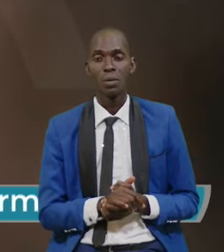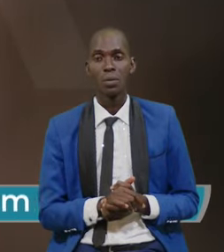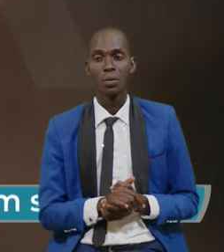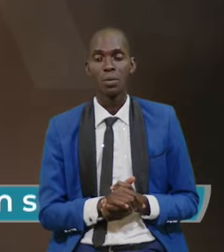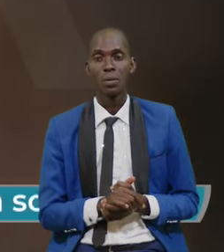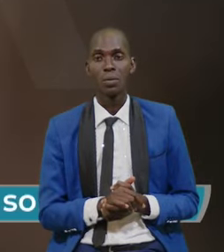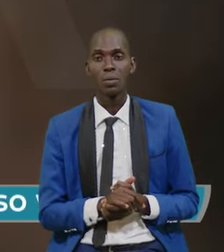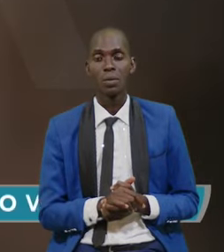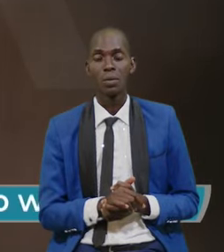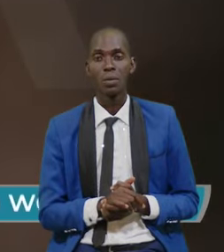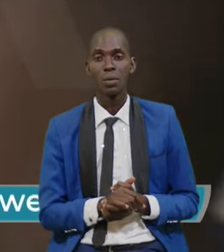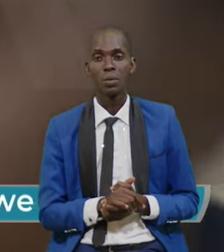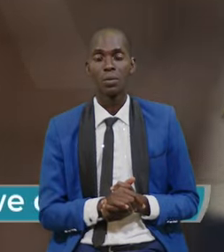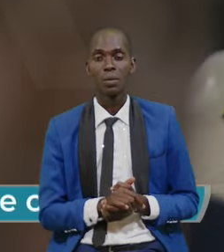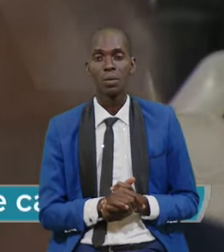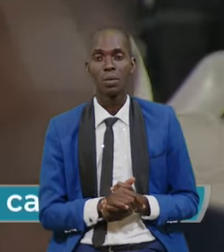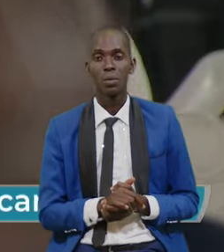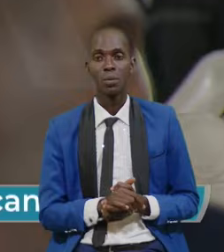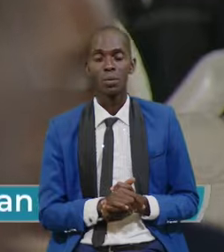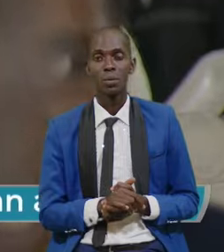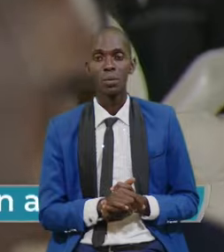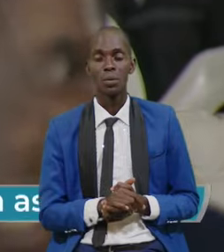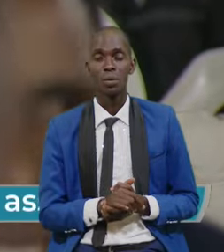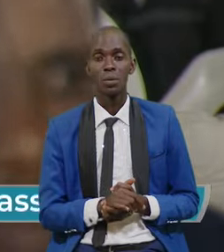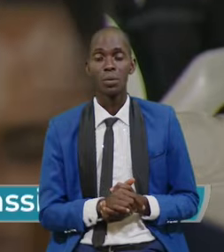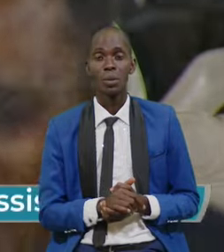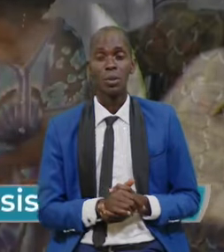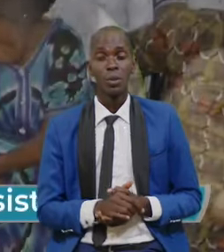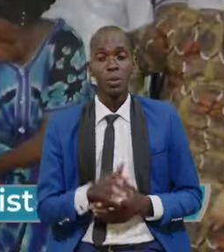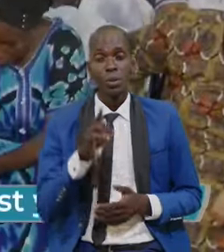In the middle here, if you are finished, wave the flag, let me see.